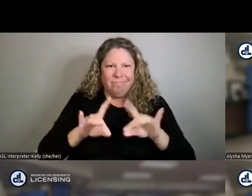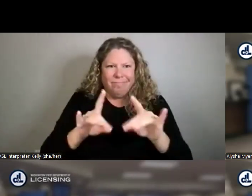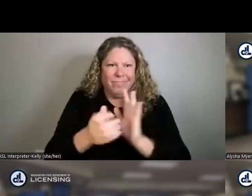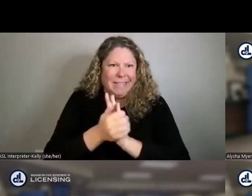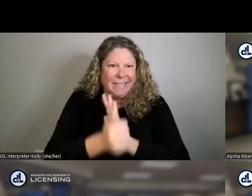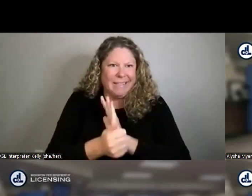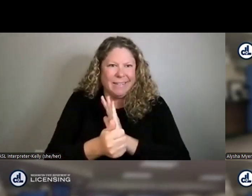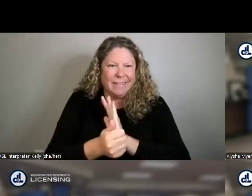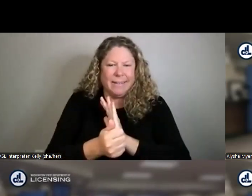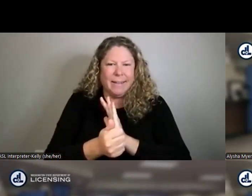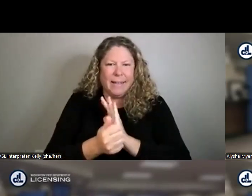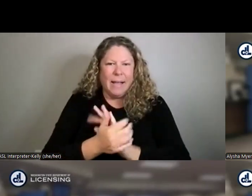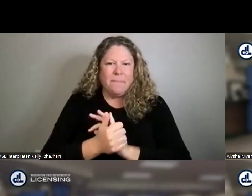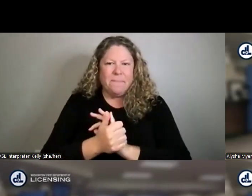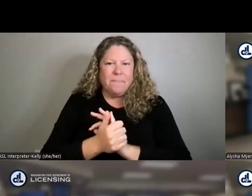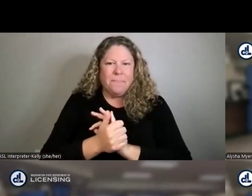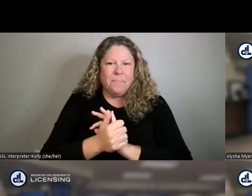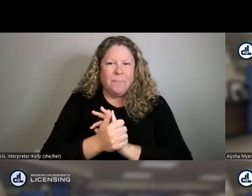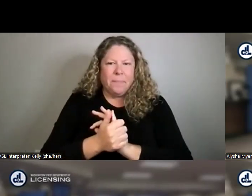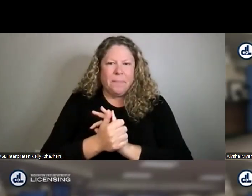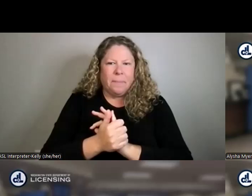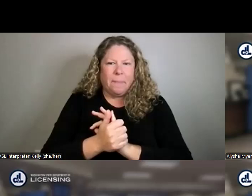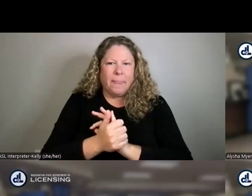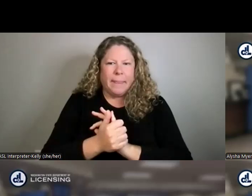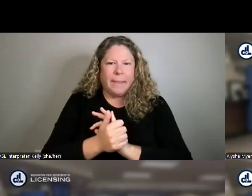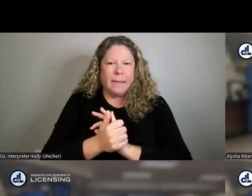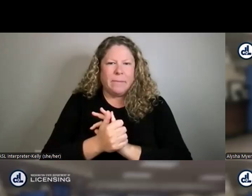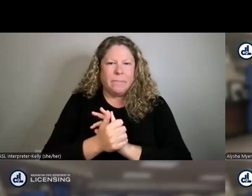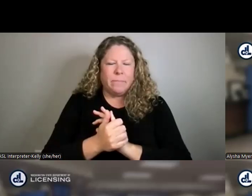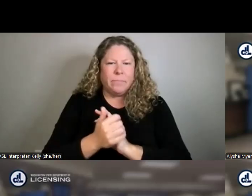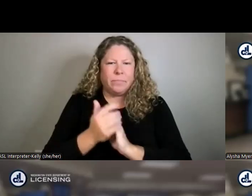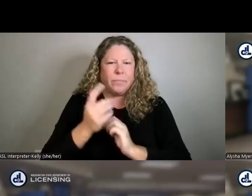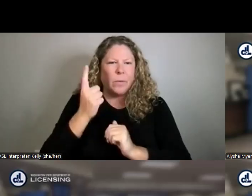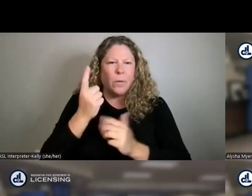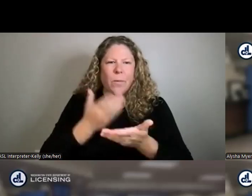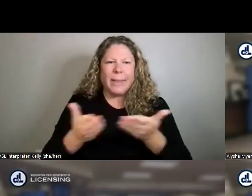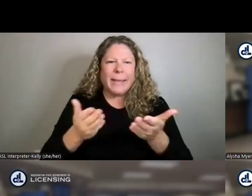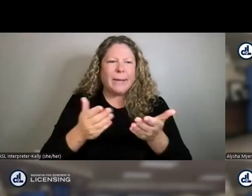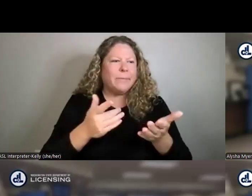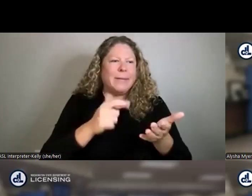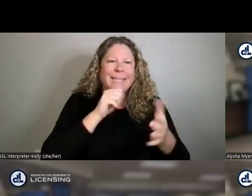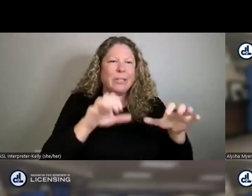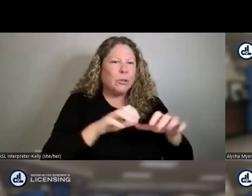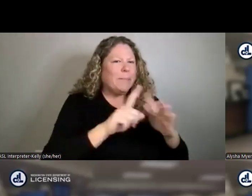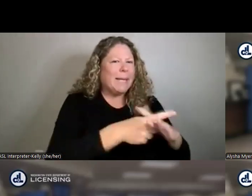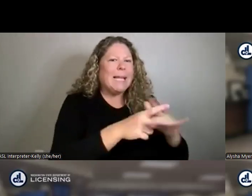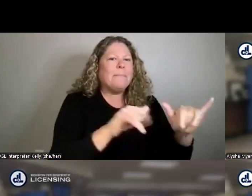that we did not do at the very beginning is gather some metrics. So our business team very